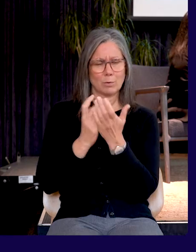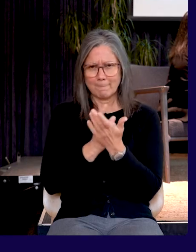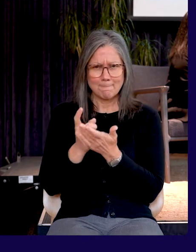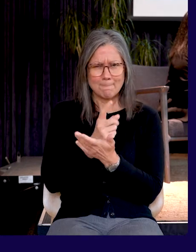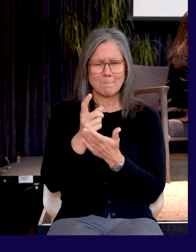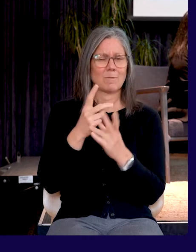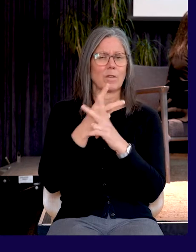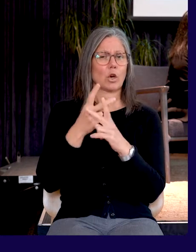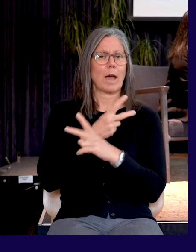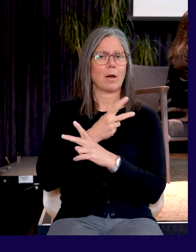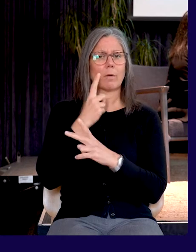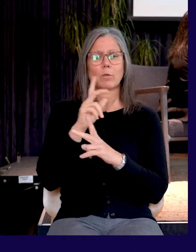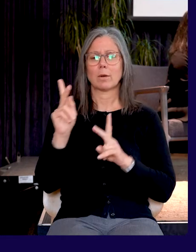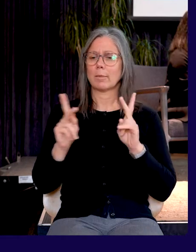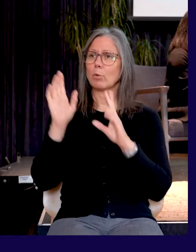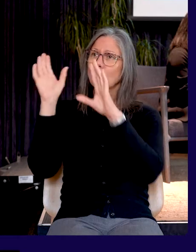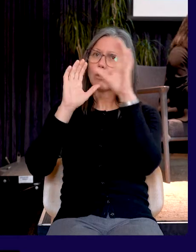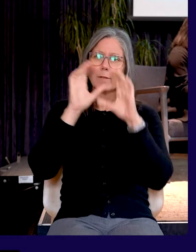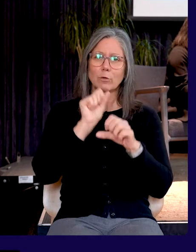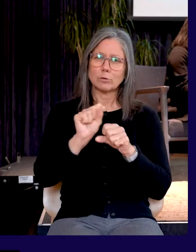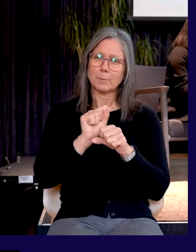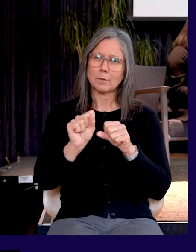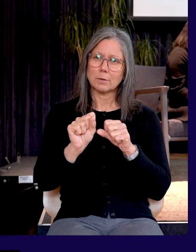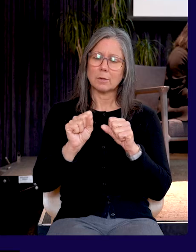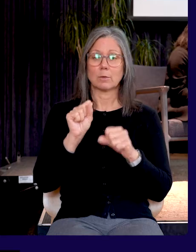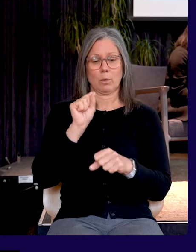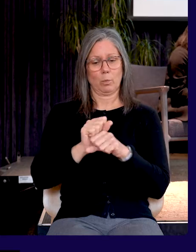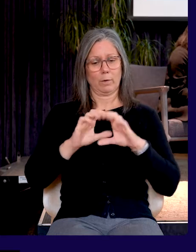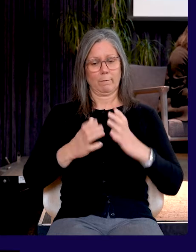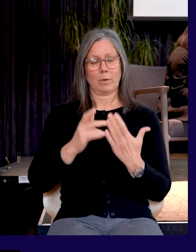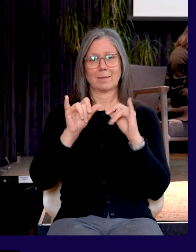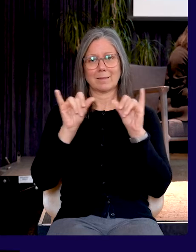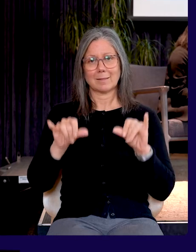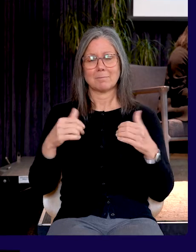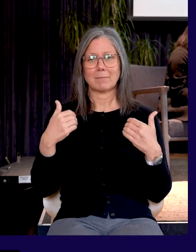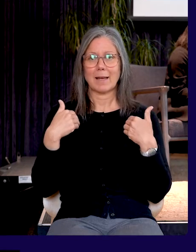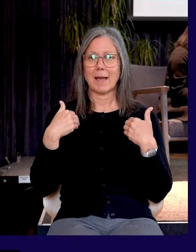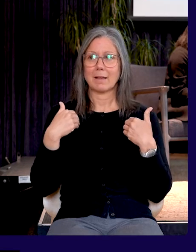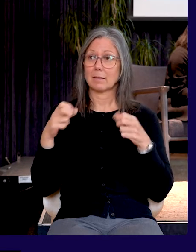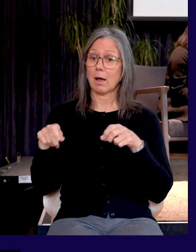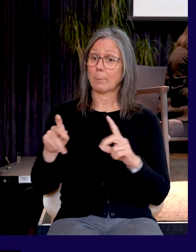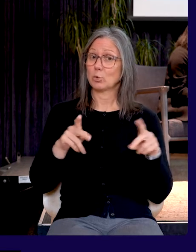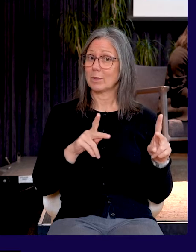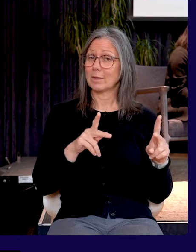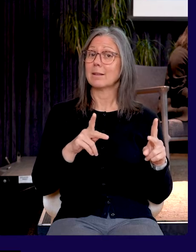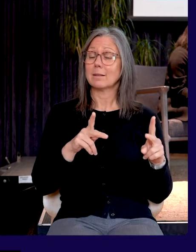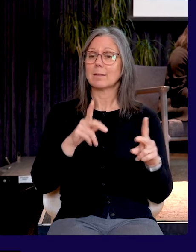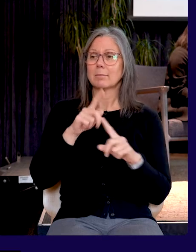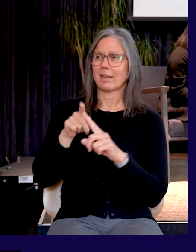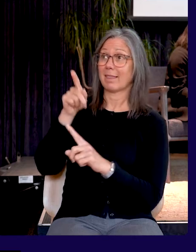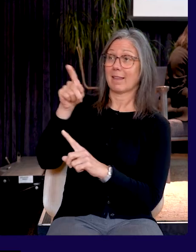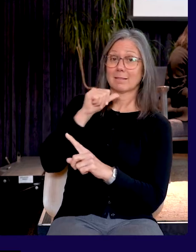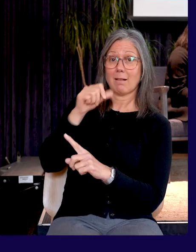system for folks who are looking for jobs. So workforce system has these opportunities. Well, this nonprofit